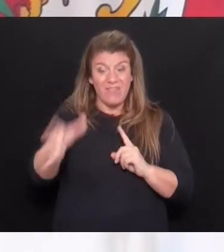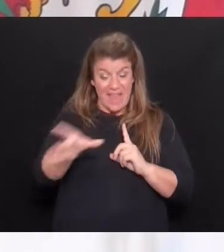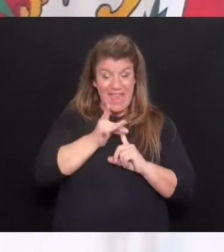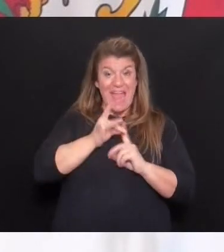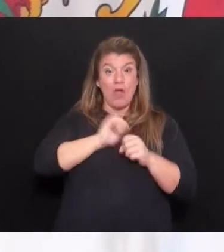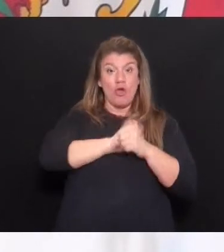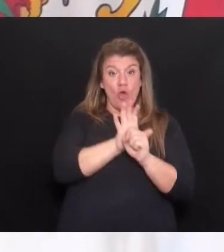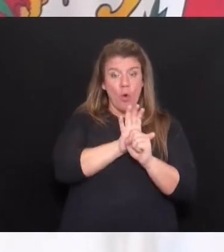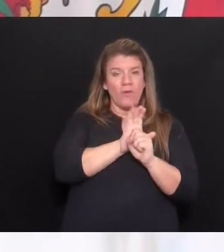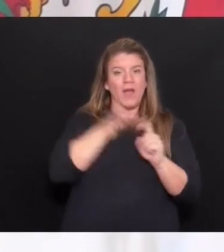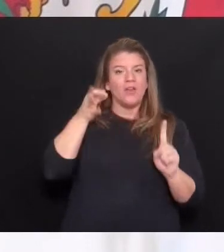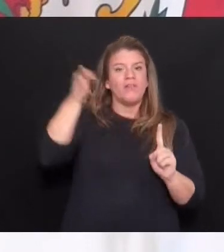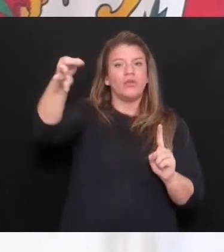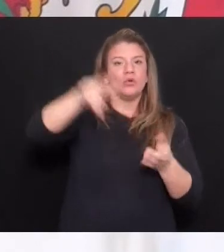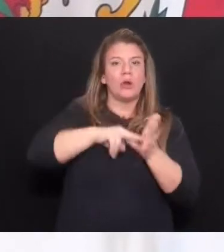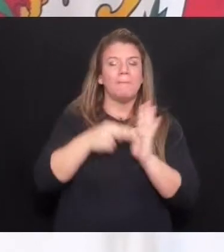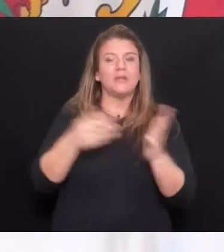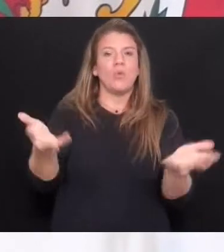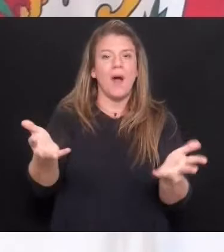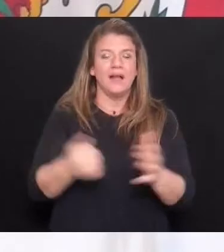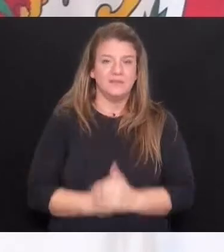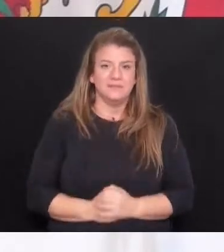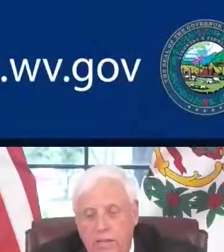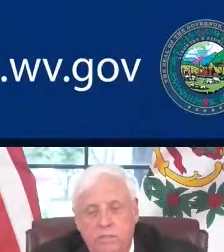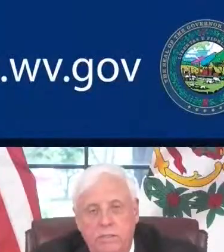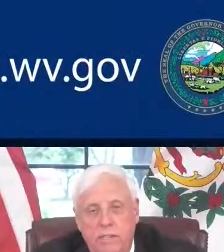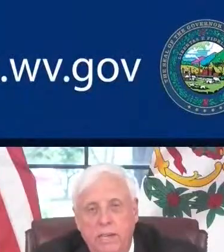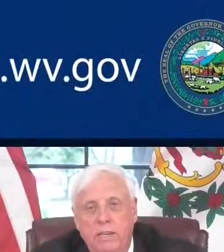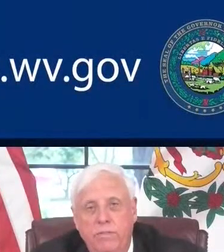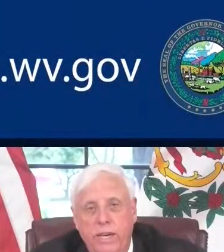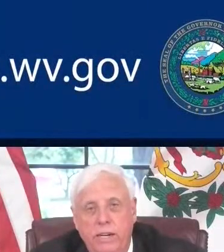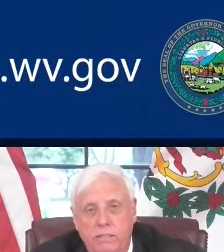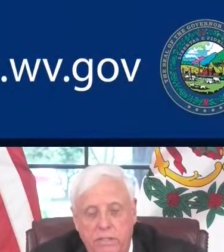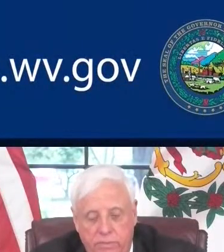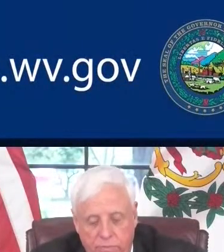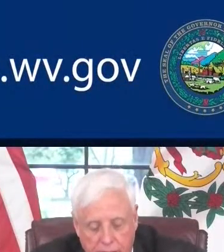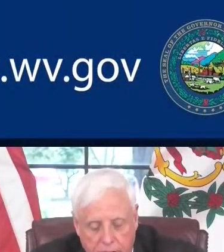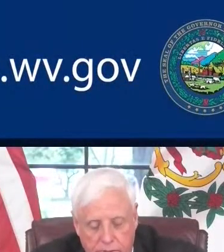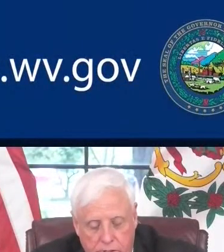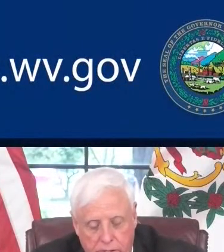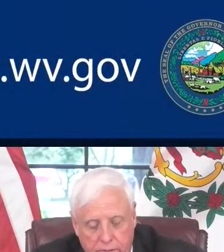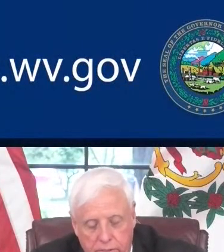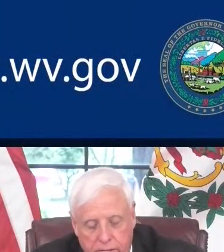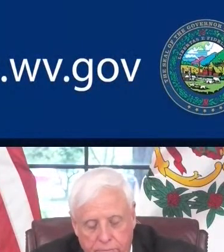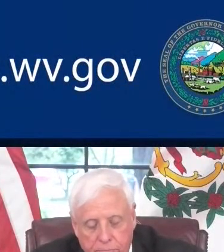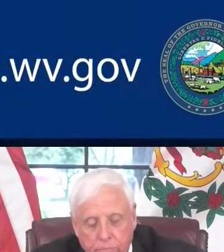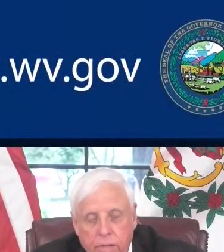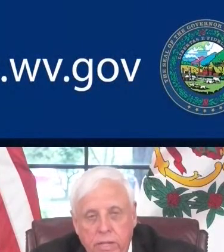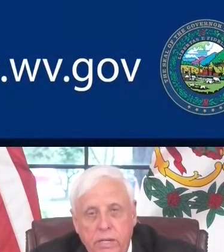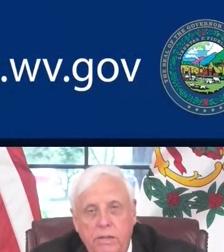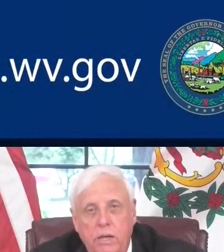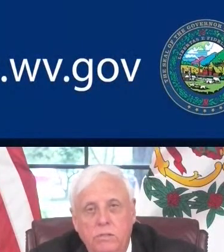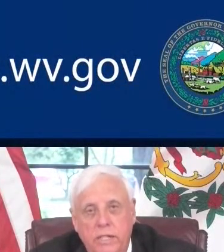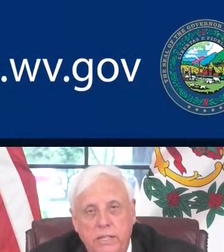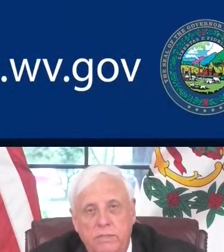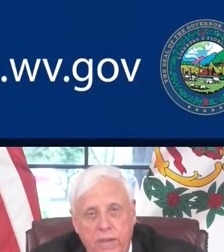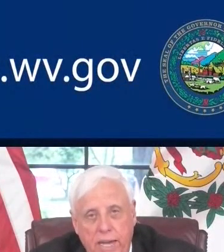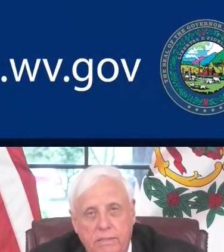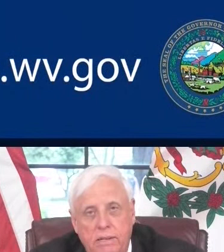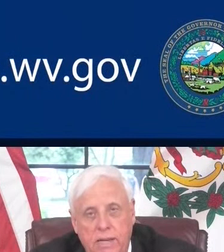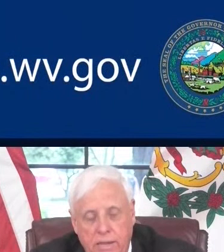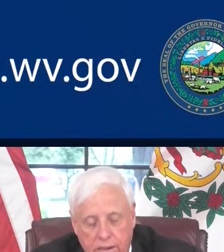anything. Grand families, got 19,000. Take advantage of this voucher and everything. Get those